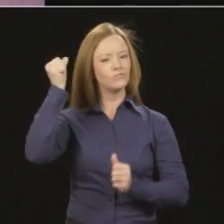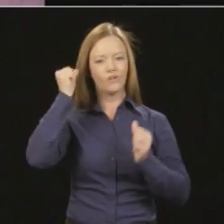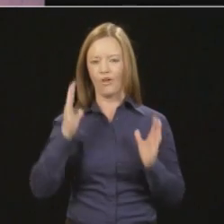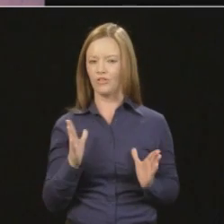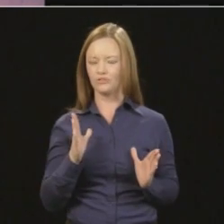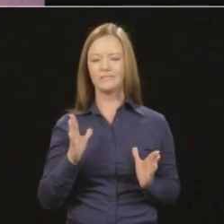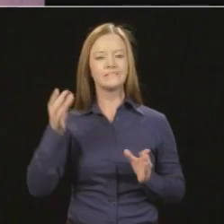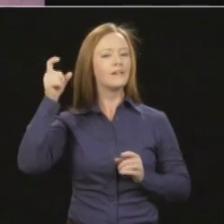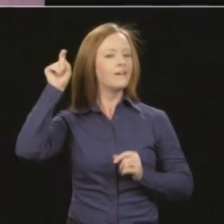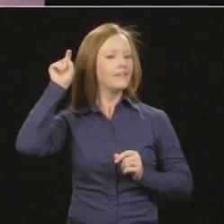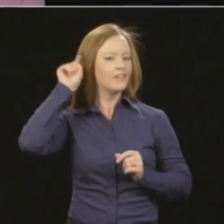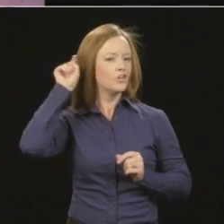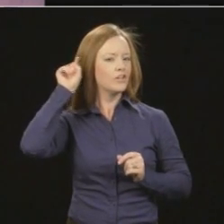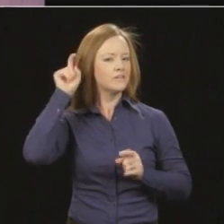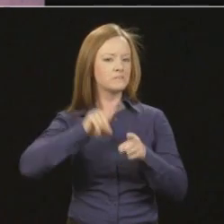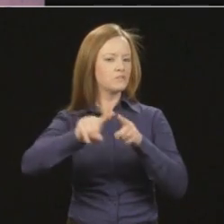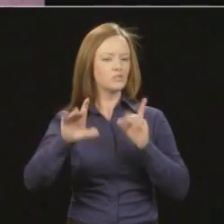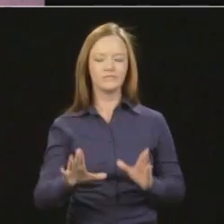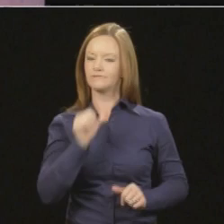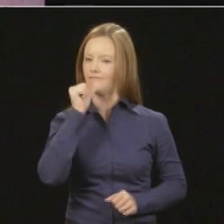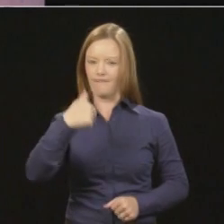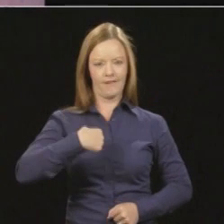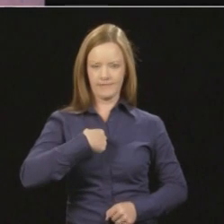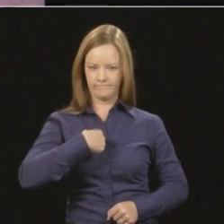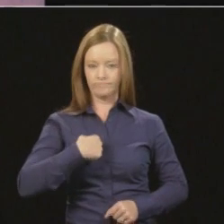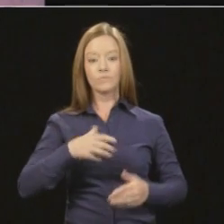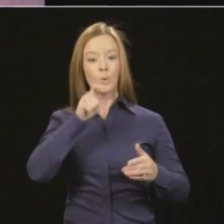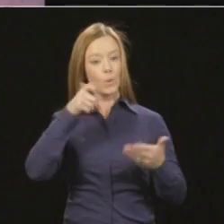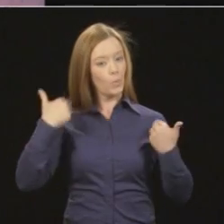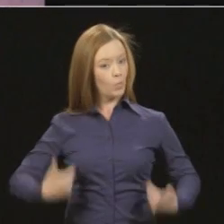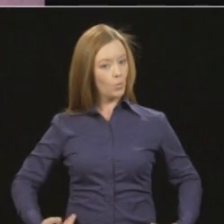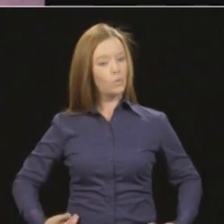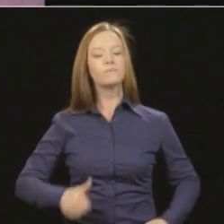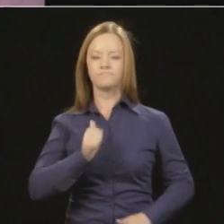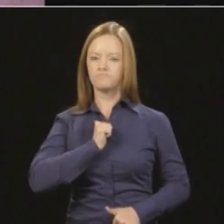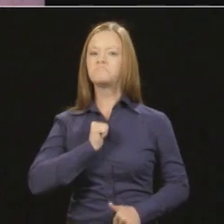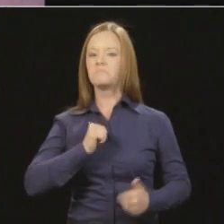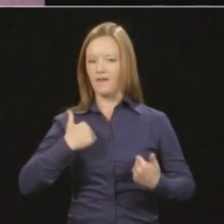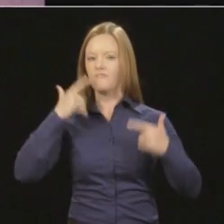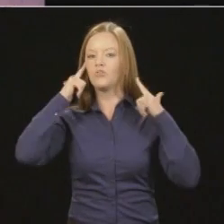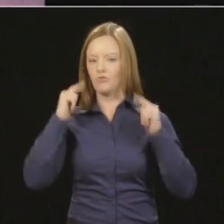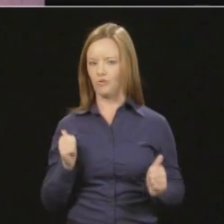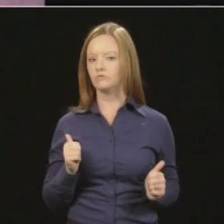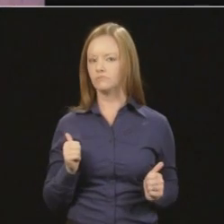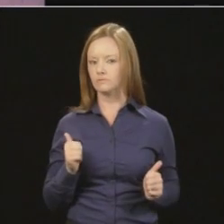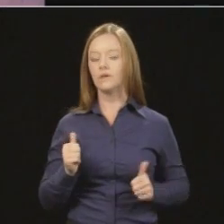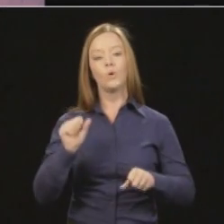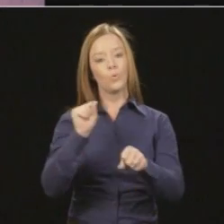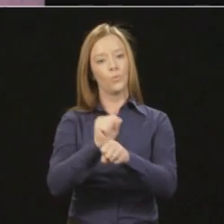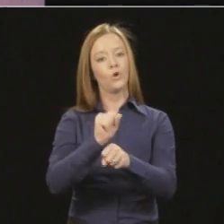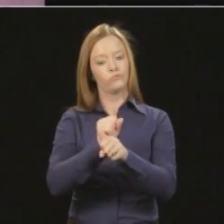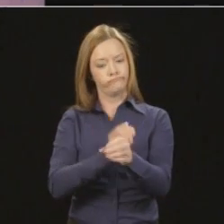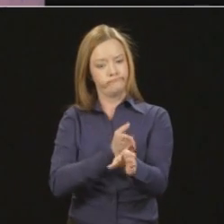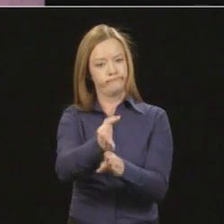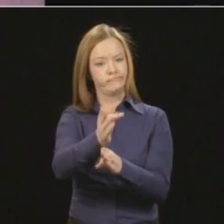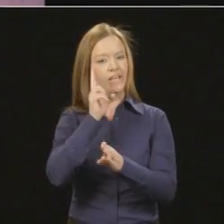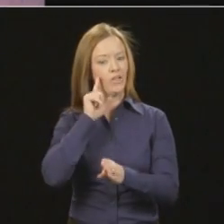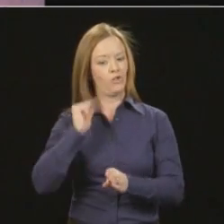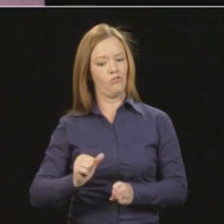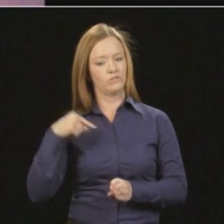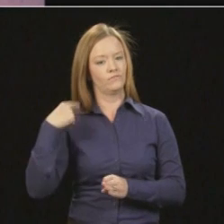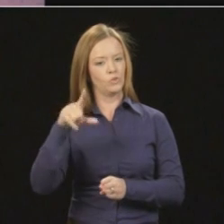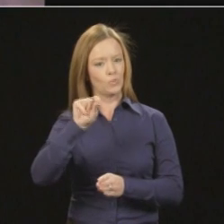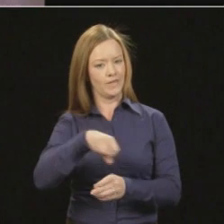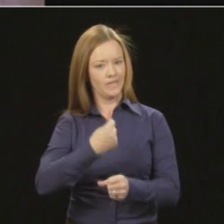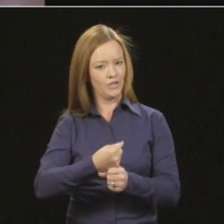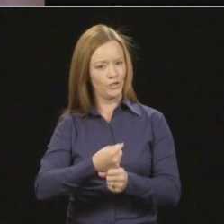specialist. What I am is someone who has hearing loss, who has worked in this field for 20 years, and who is a specialist in all things hard